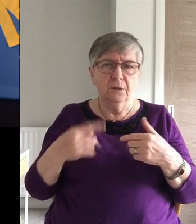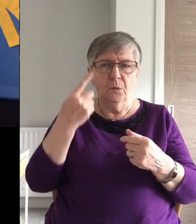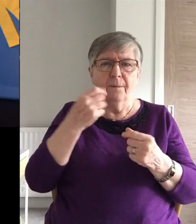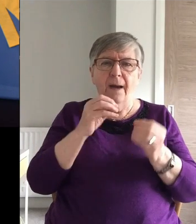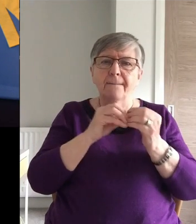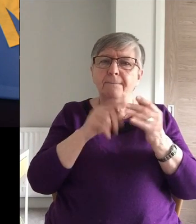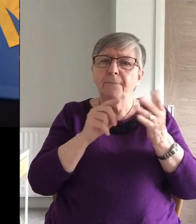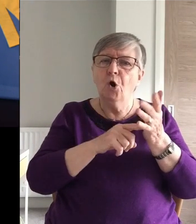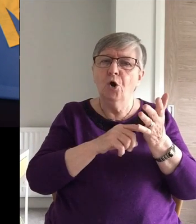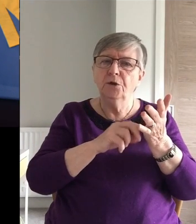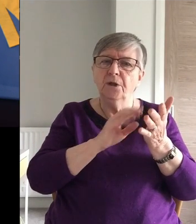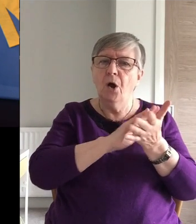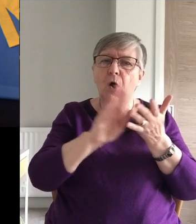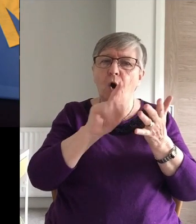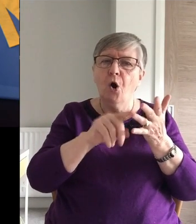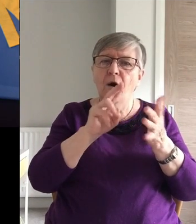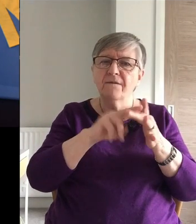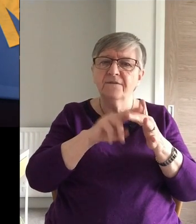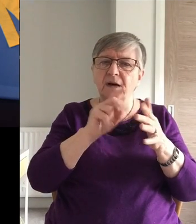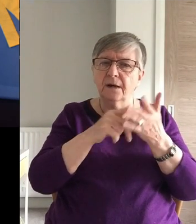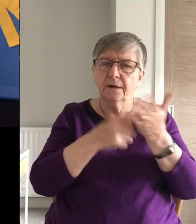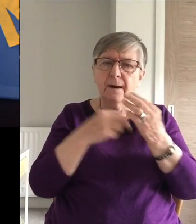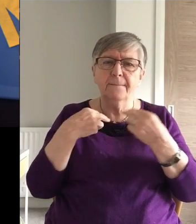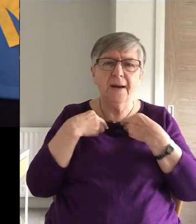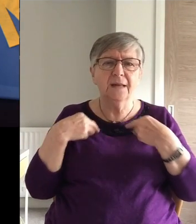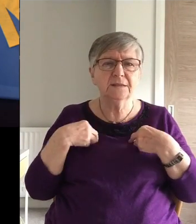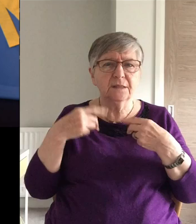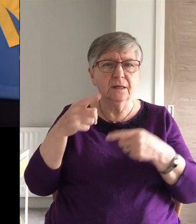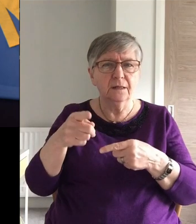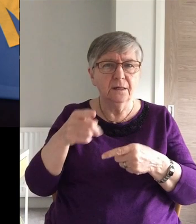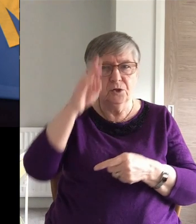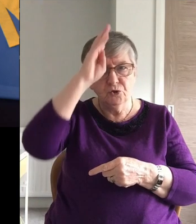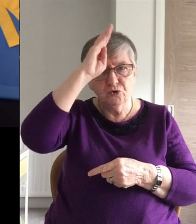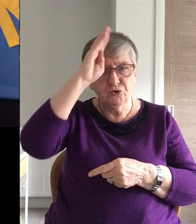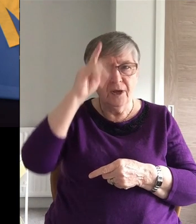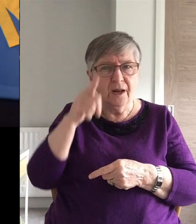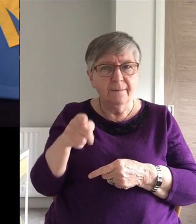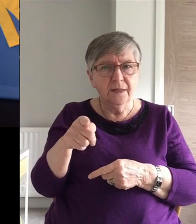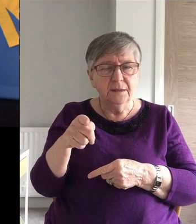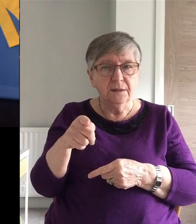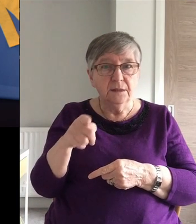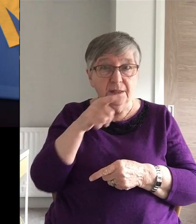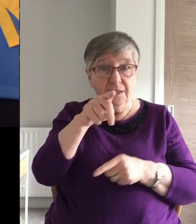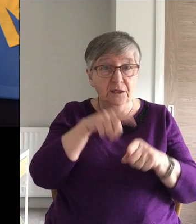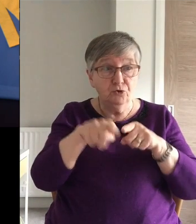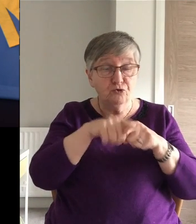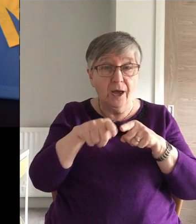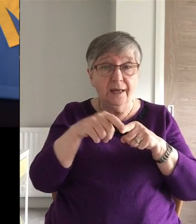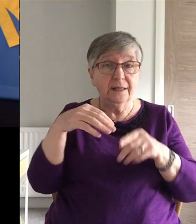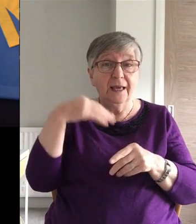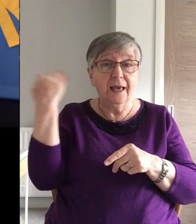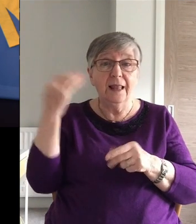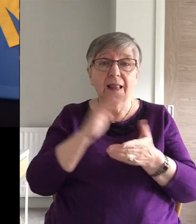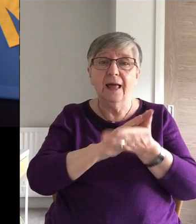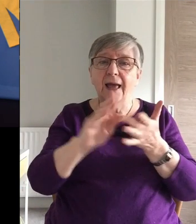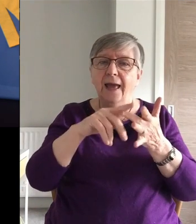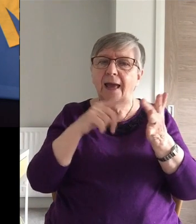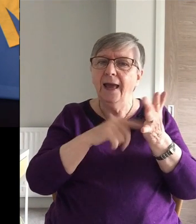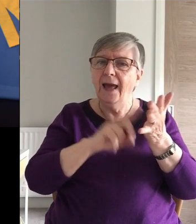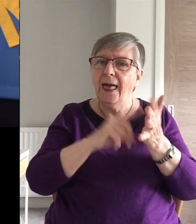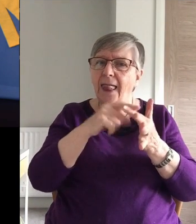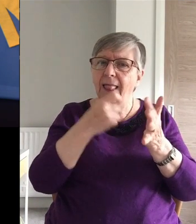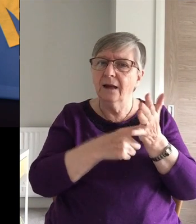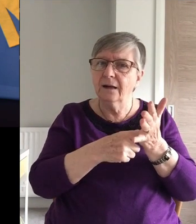Dietrich Bonhoeffer, the German pastor who was part of an assassination attempt in Hitler's life